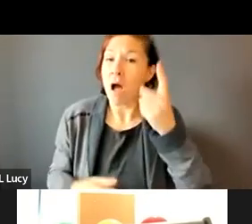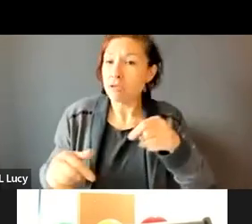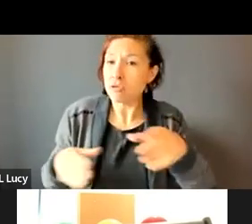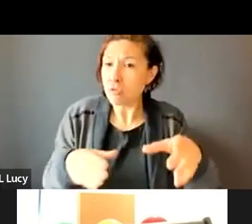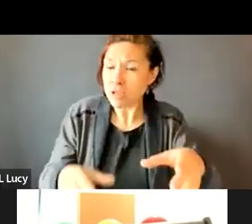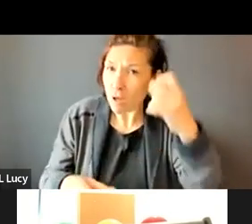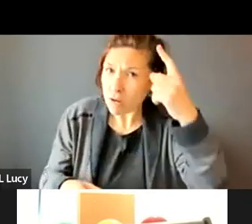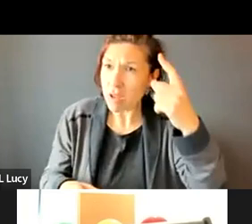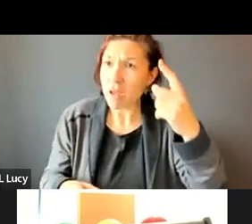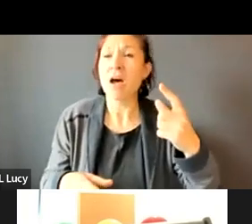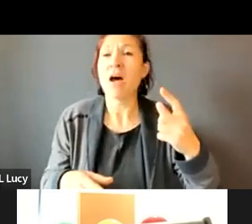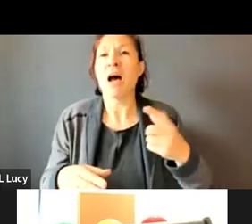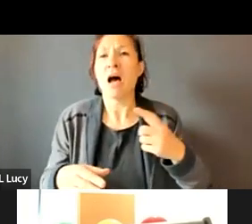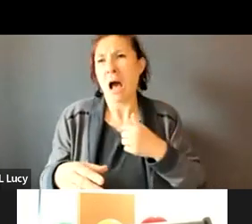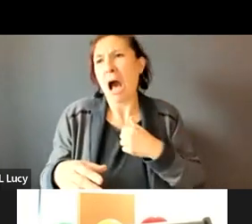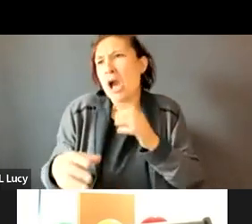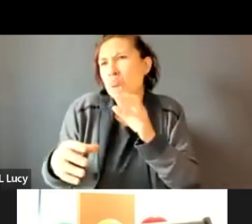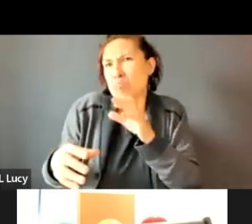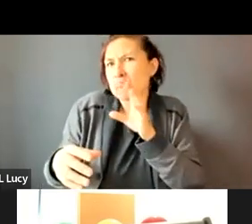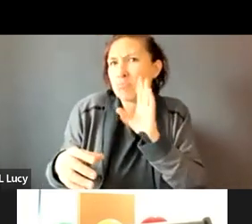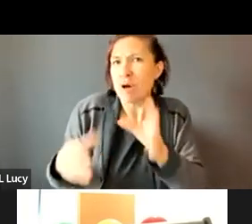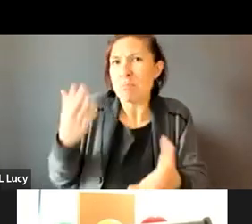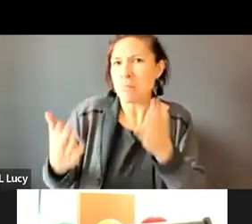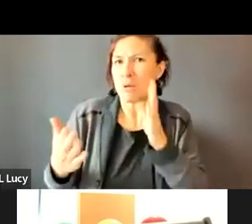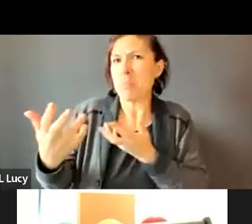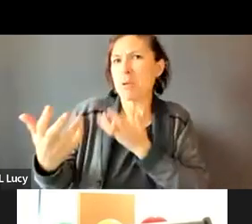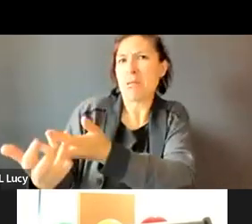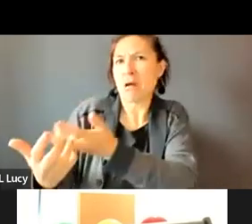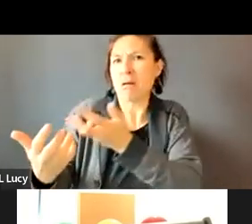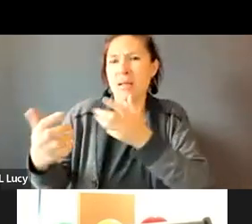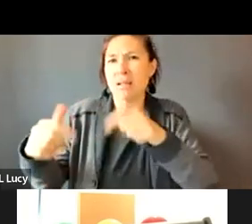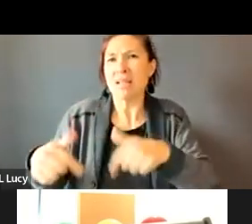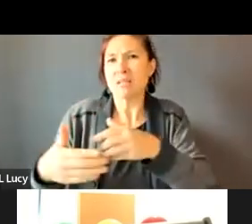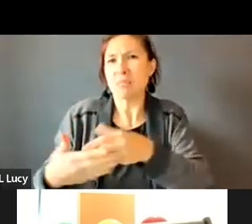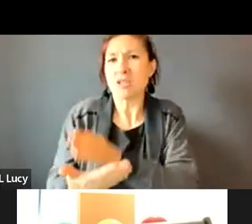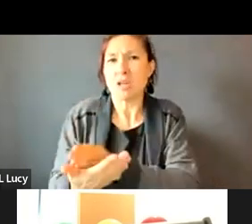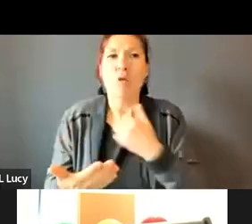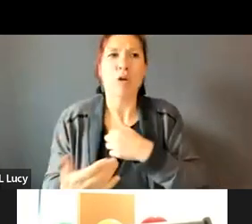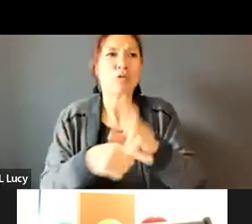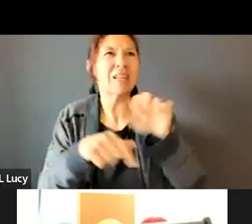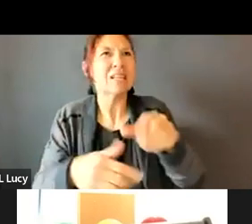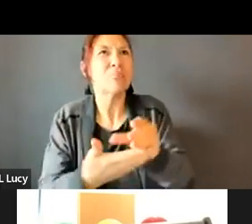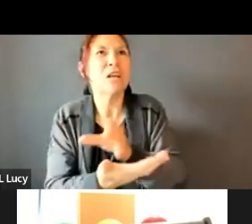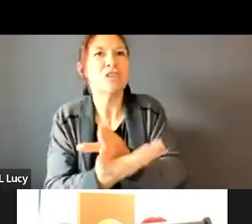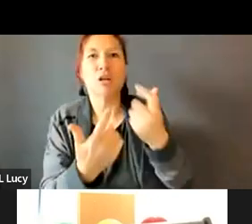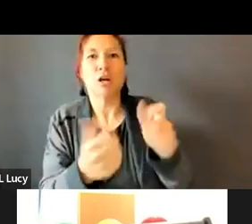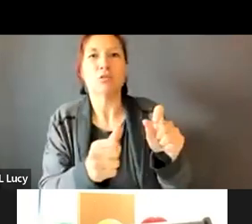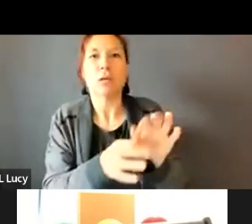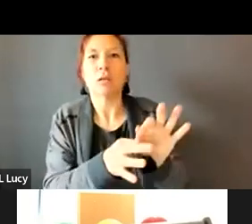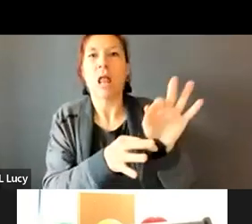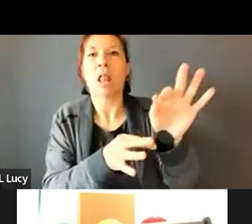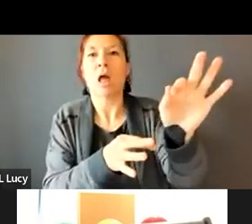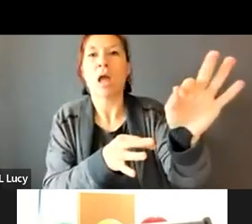I can even become aligned with it we're using it to cushion and lengthen the timeline for decisions that we know are inevitable